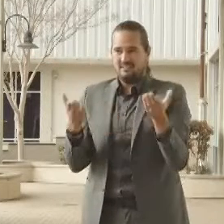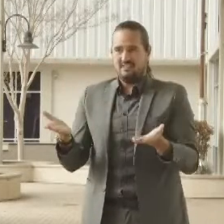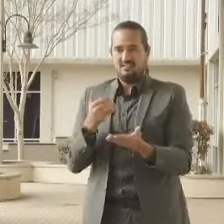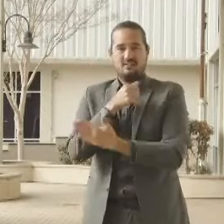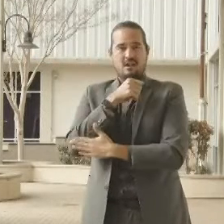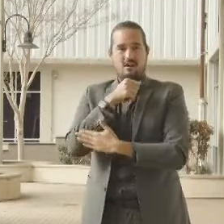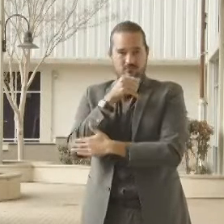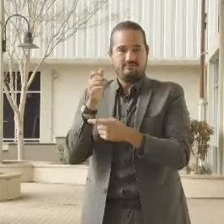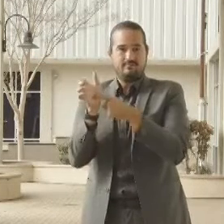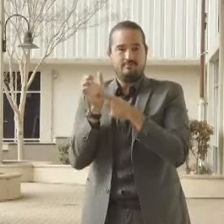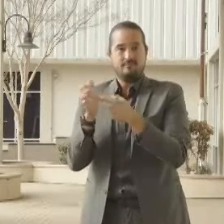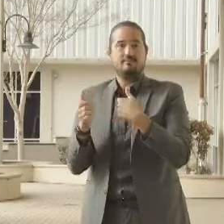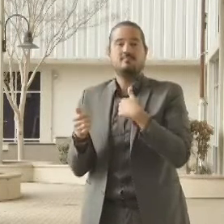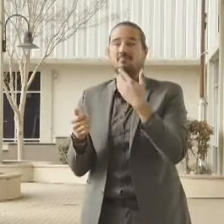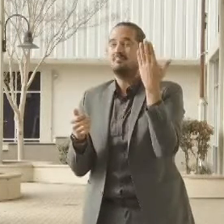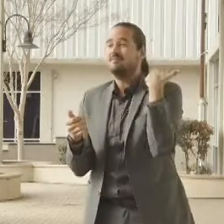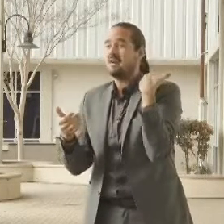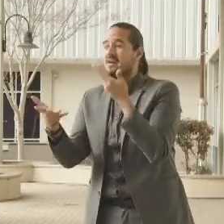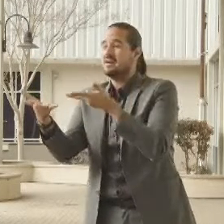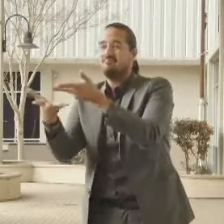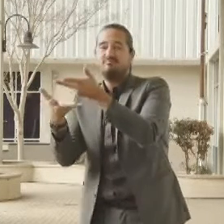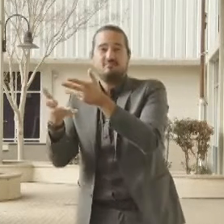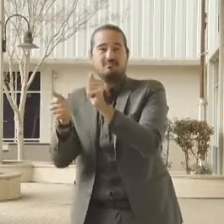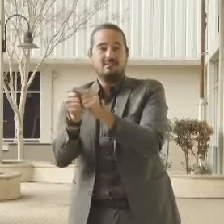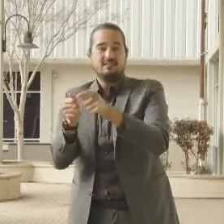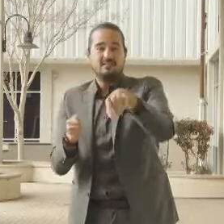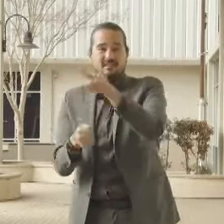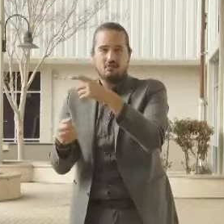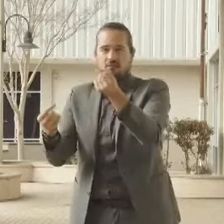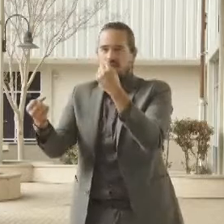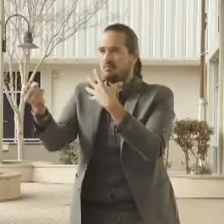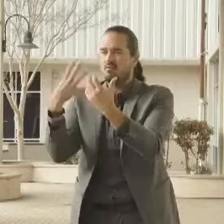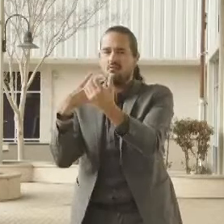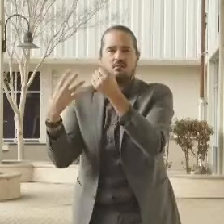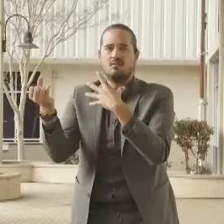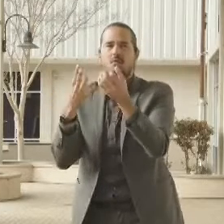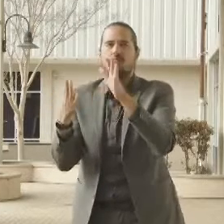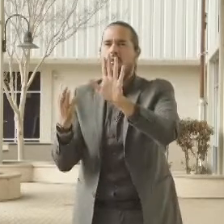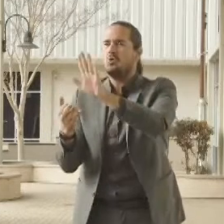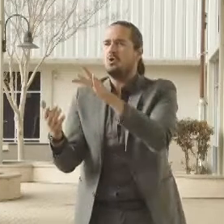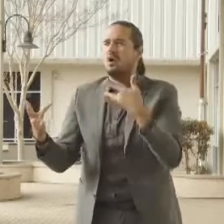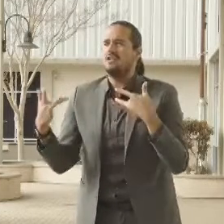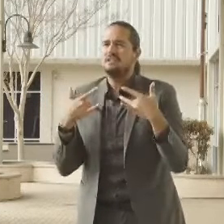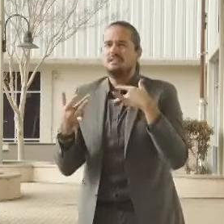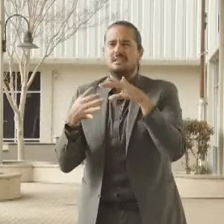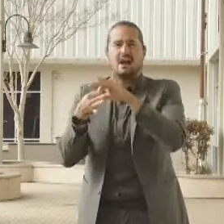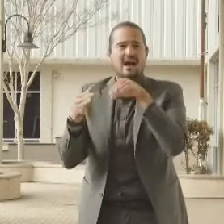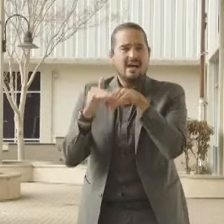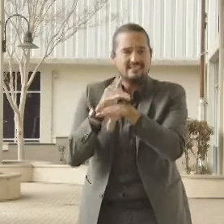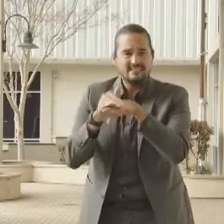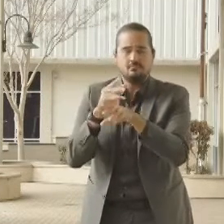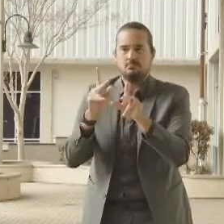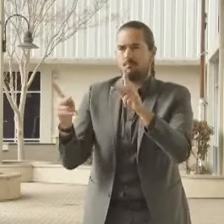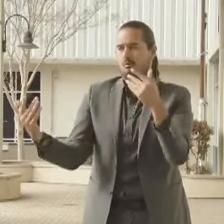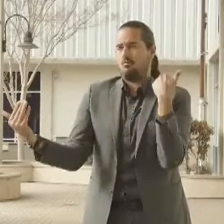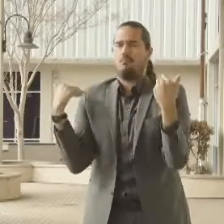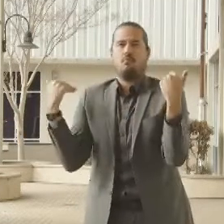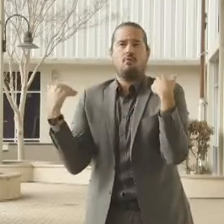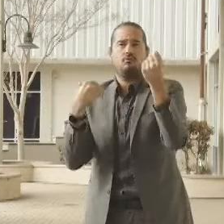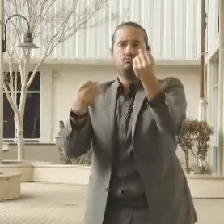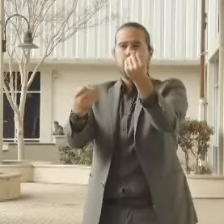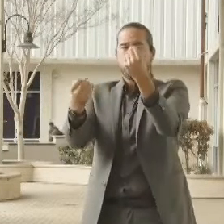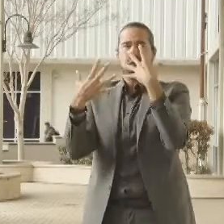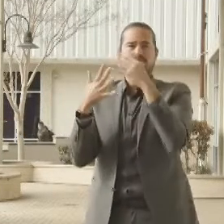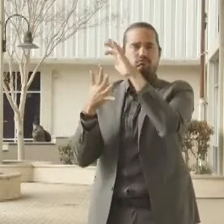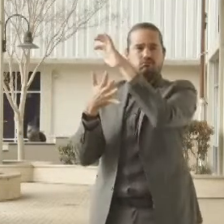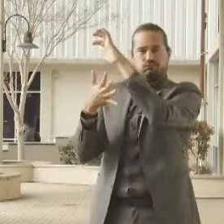folks to let us know of any concerns with access to testing, we did indeed receive concerns from many members of